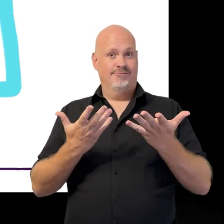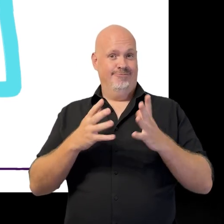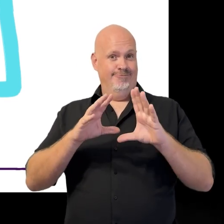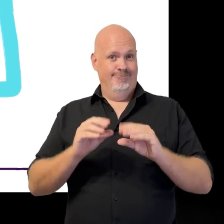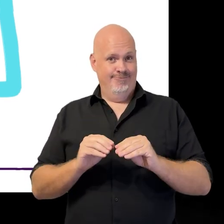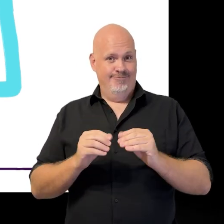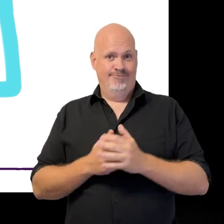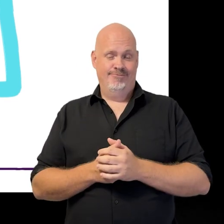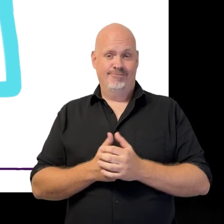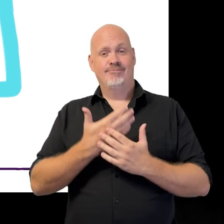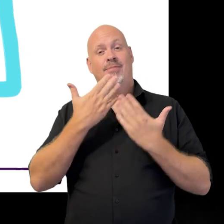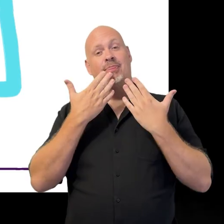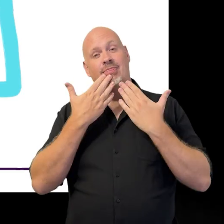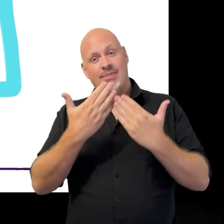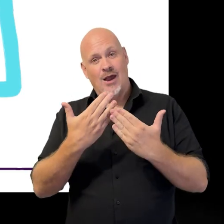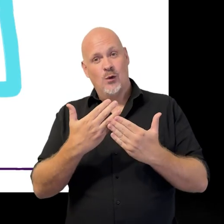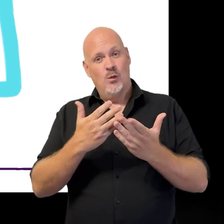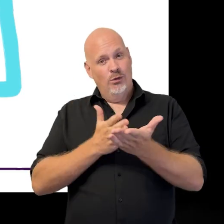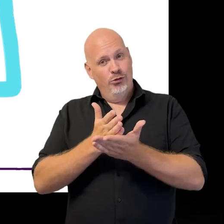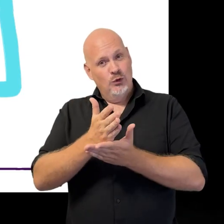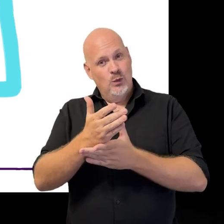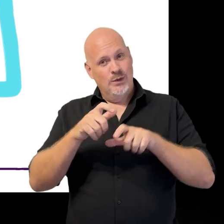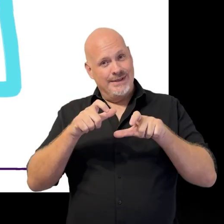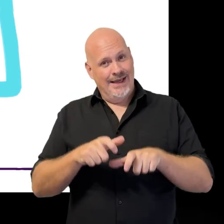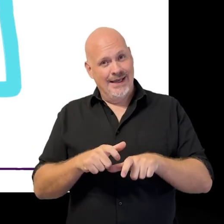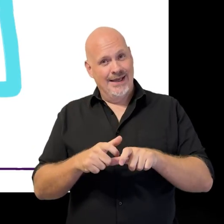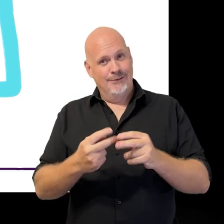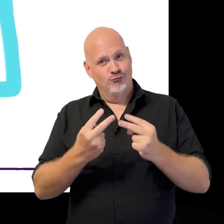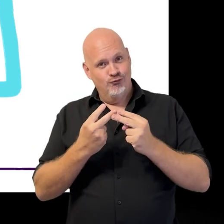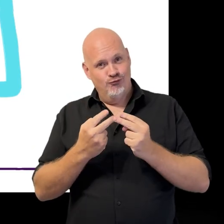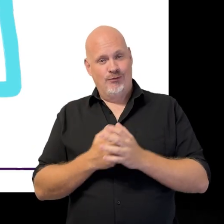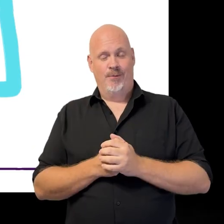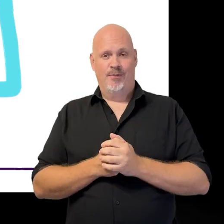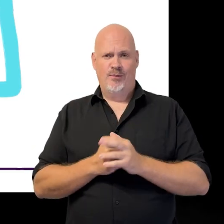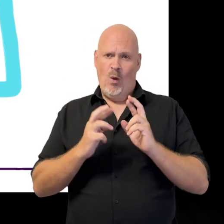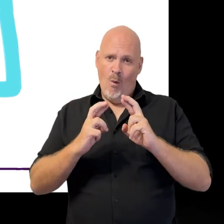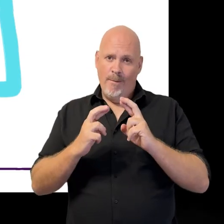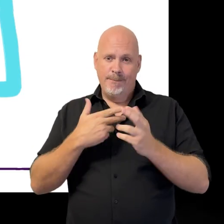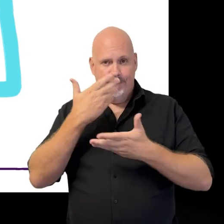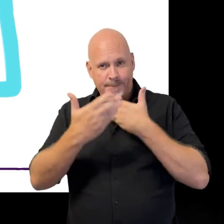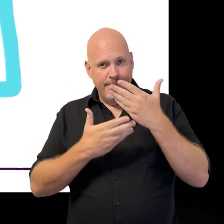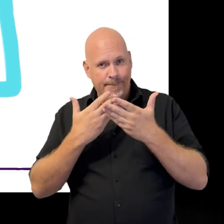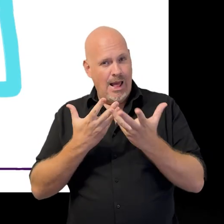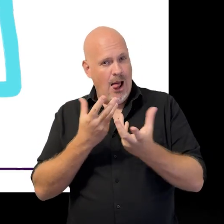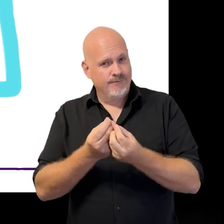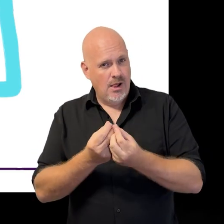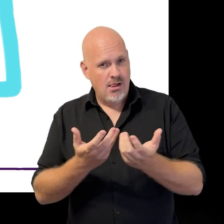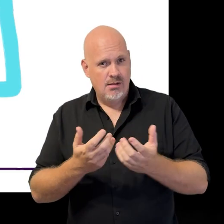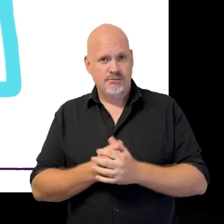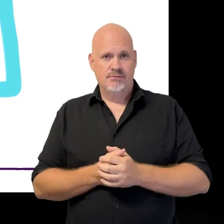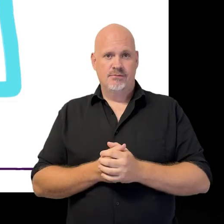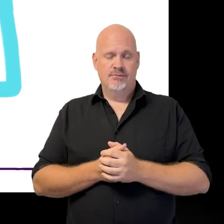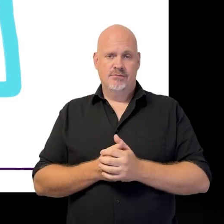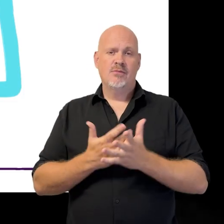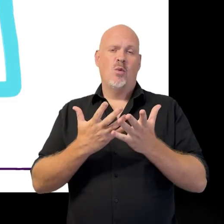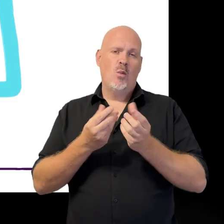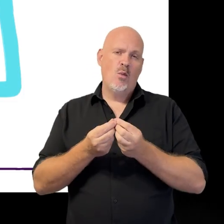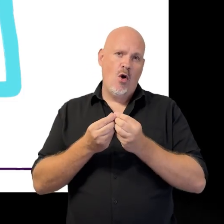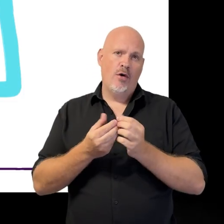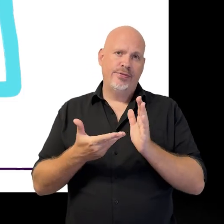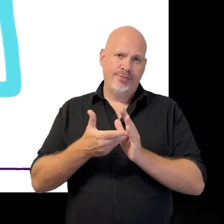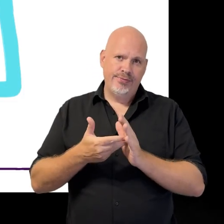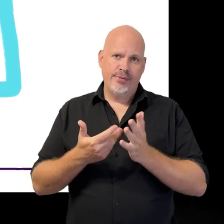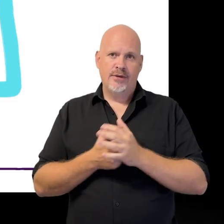guidance helpful. It's worth saying that there are other recorded webinars for units within this